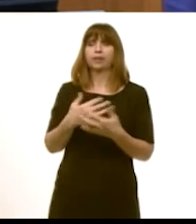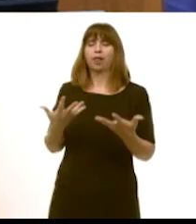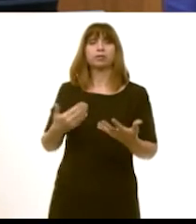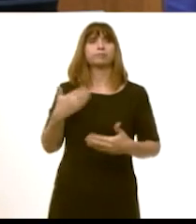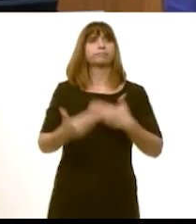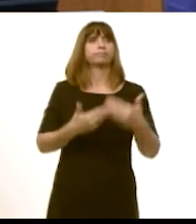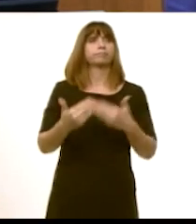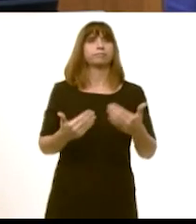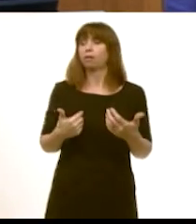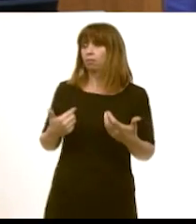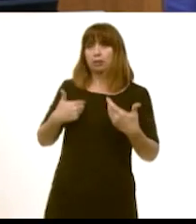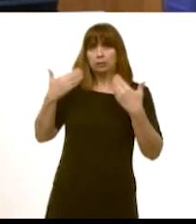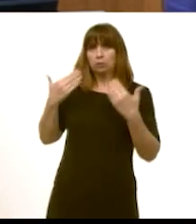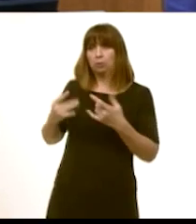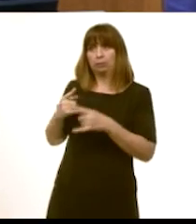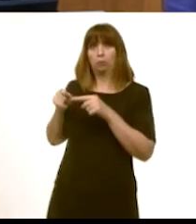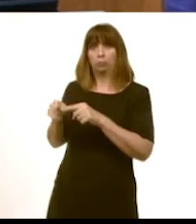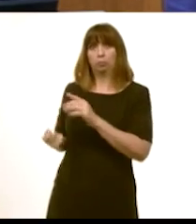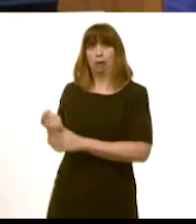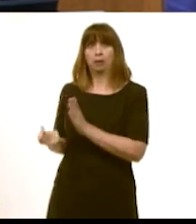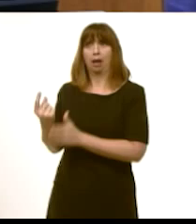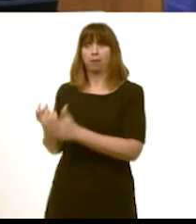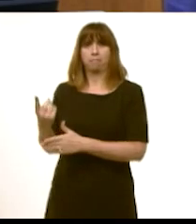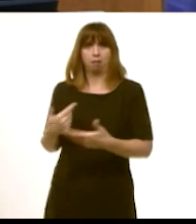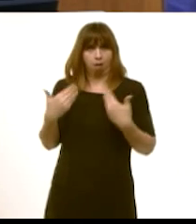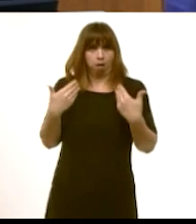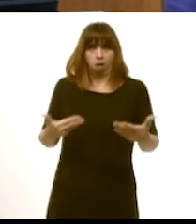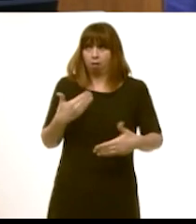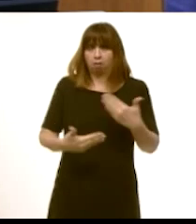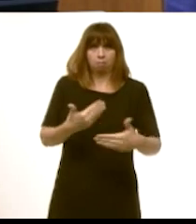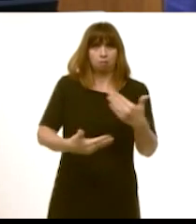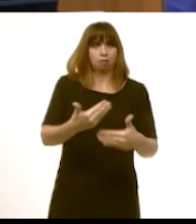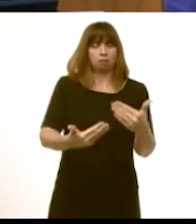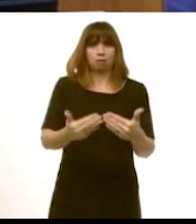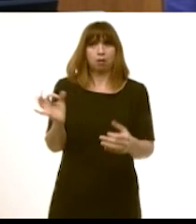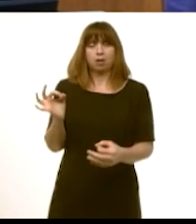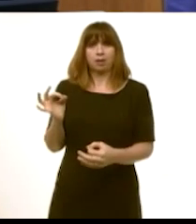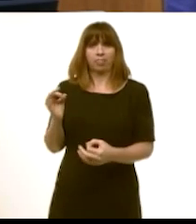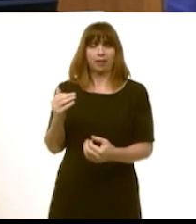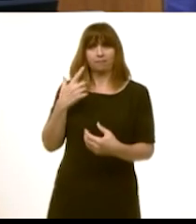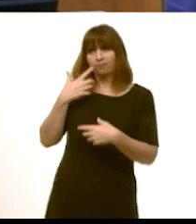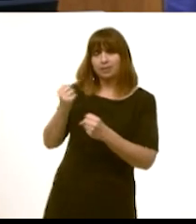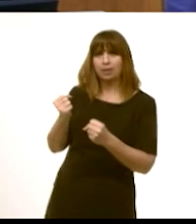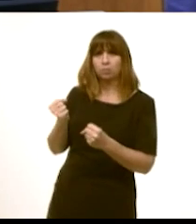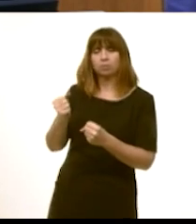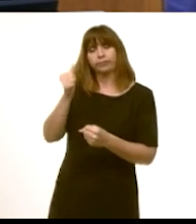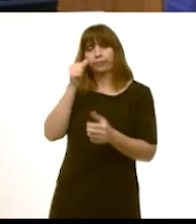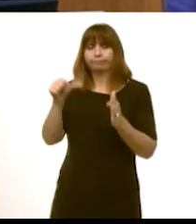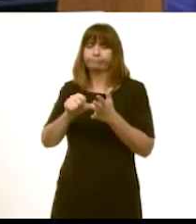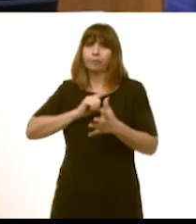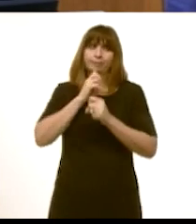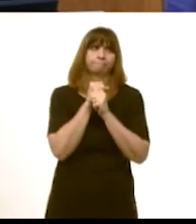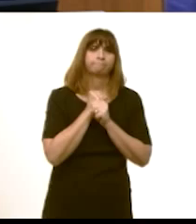not reported for any number of reasons. You will have heard the news reports that I heard this morning, which talk about the difficulties of young children coming